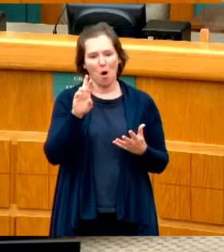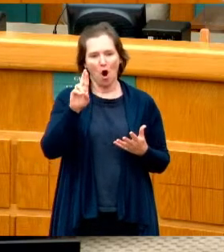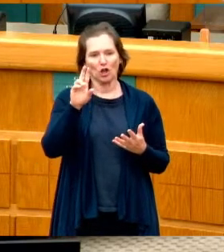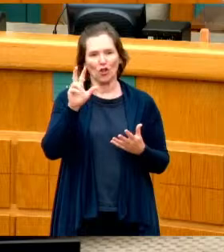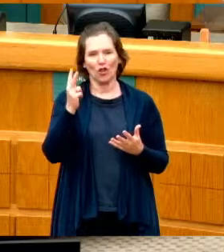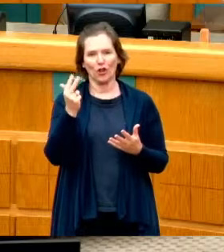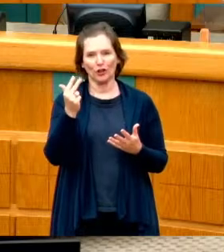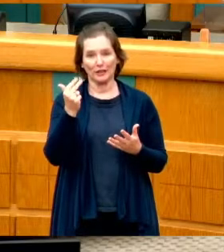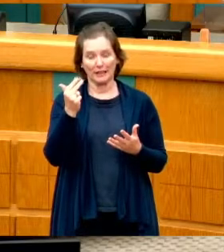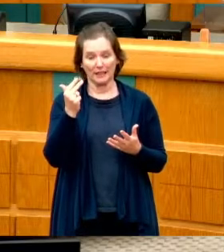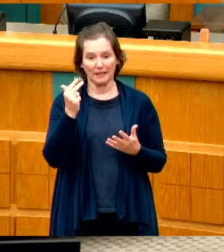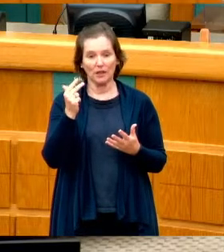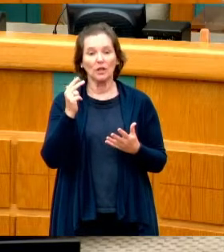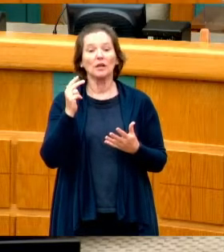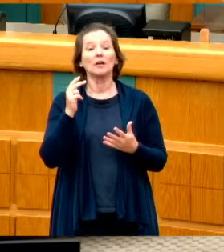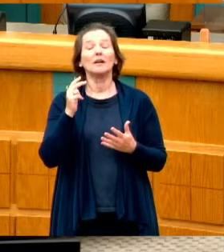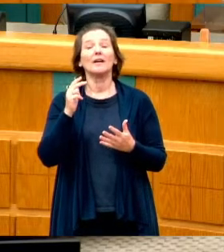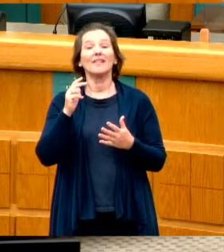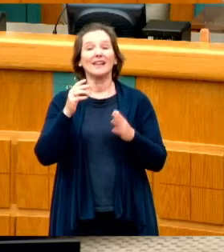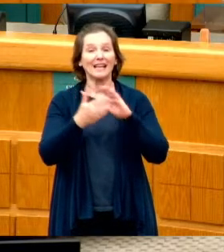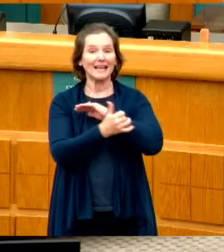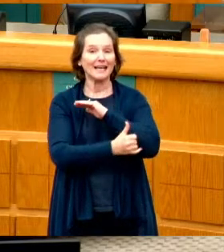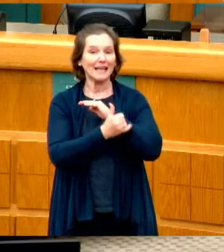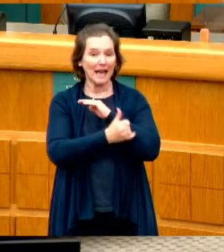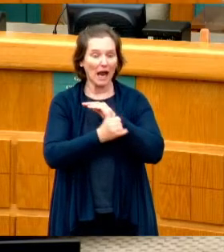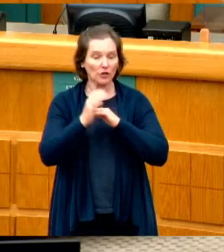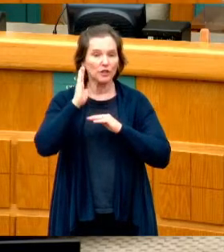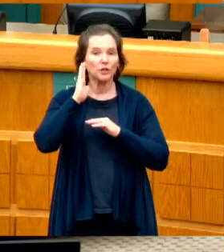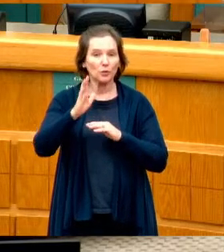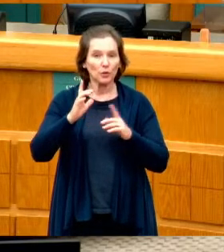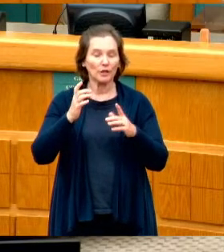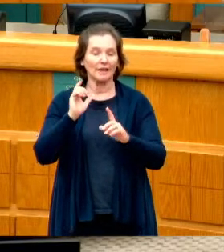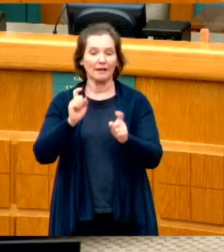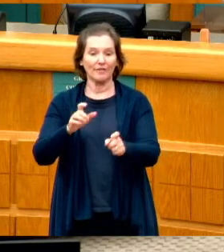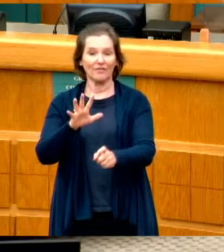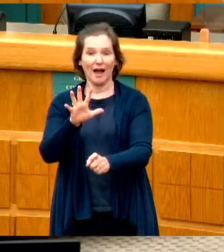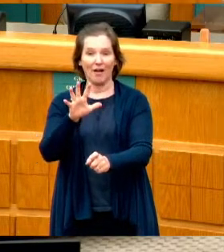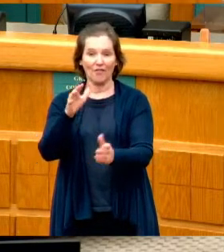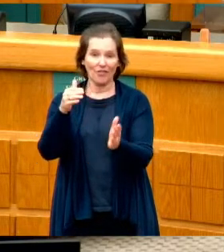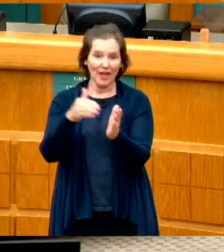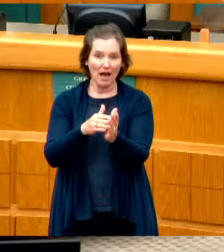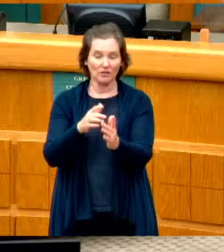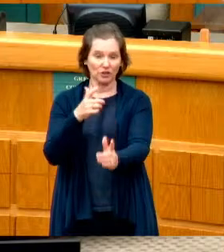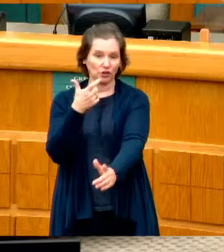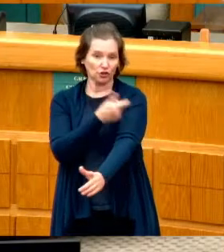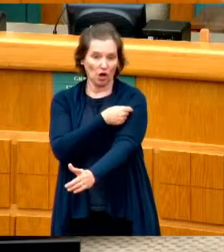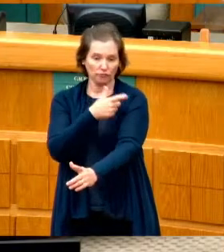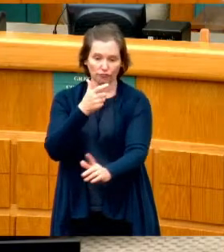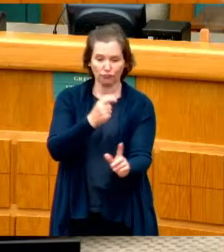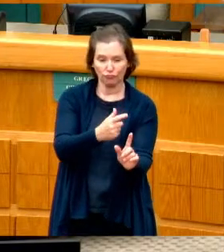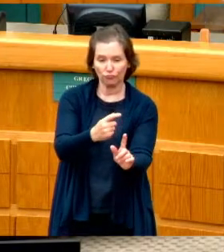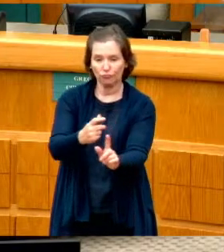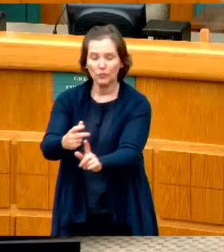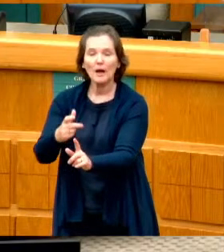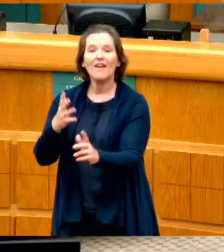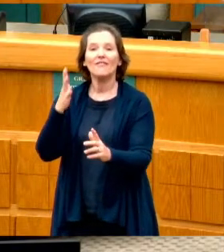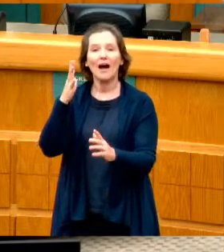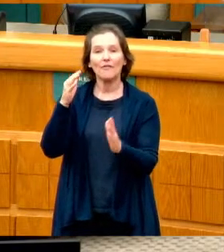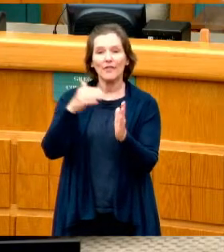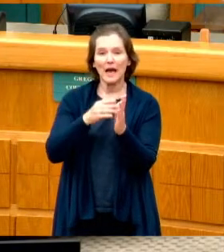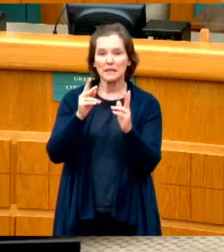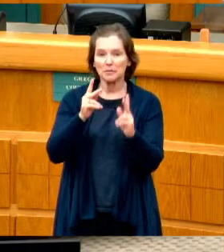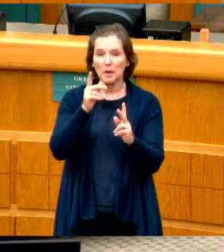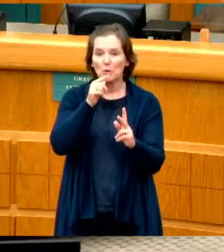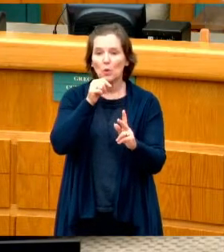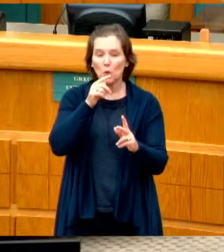Tuesday, February the 9th. This clinic will be held at the Richard Borchard Fairgrounds at 1213 Terry Shamsey Boulevard in